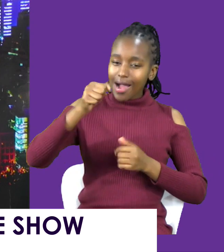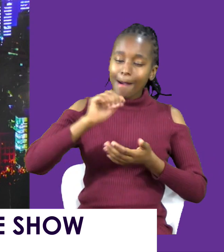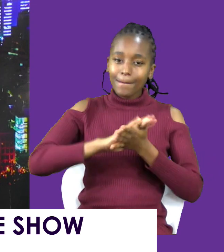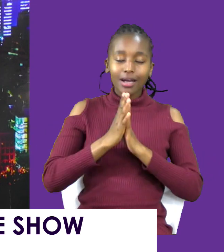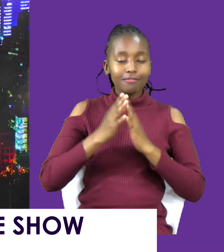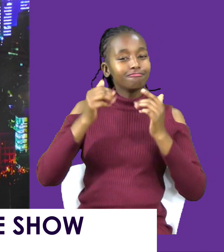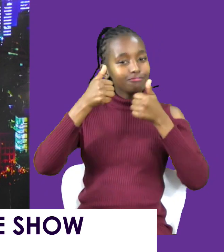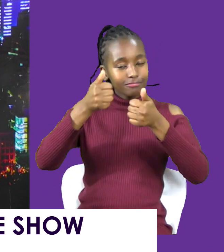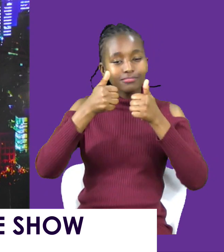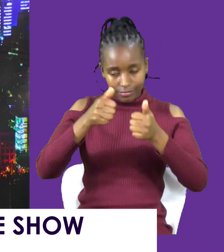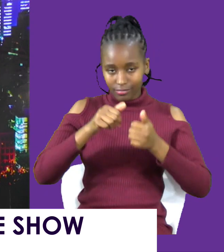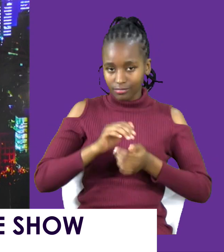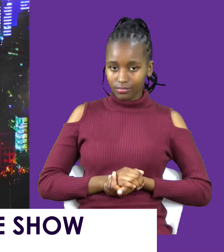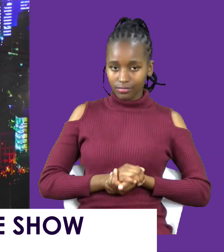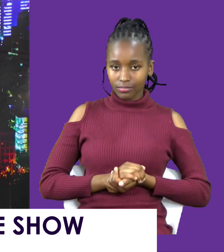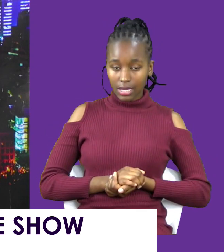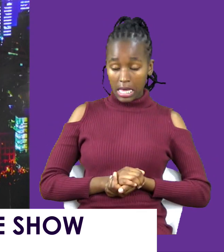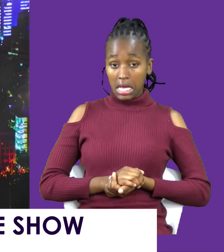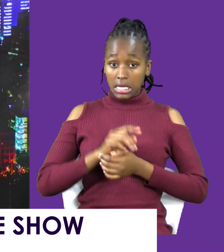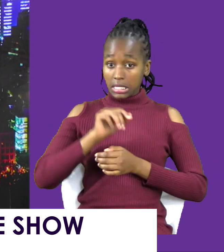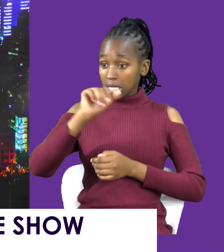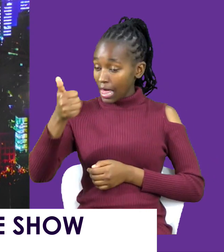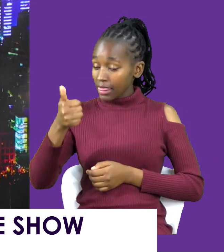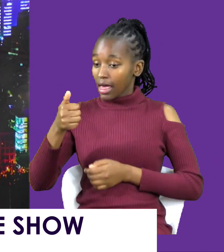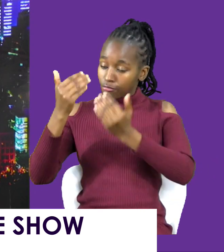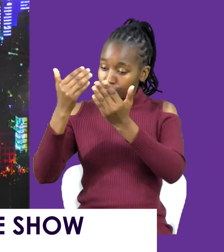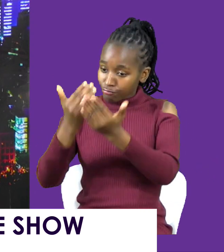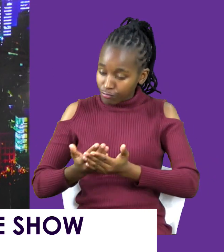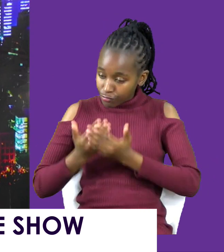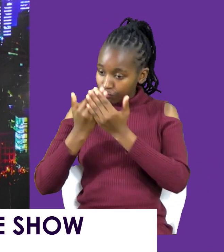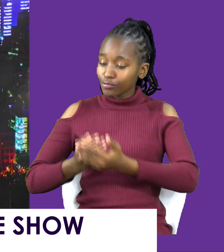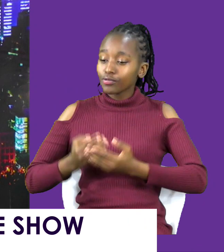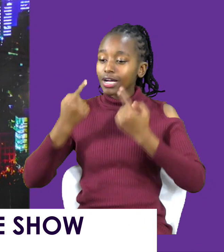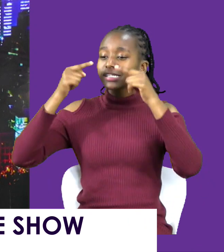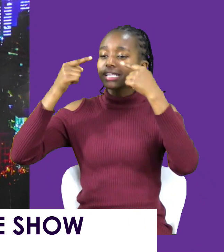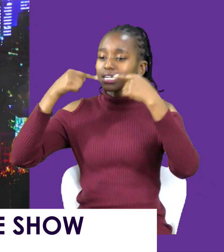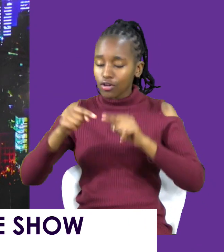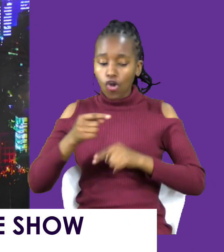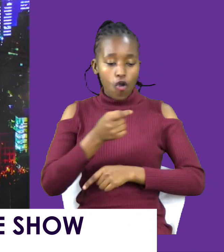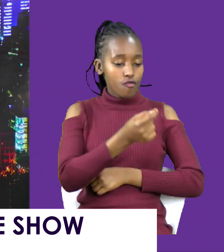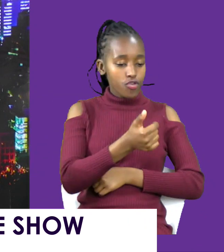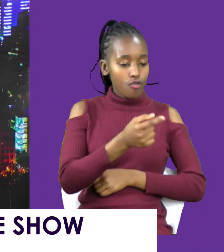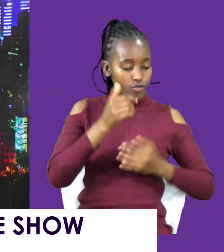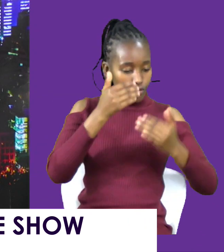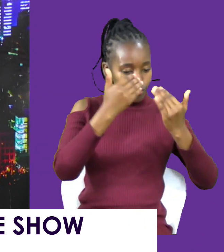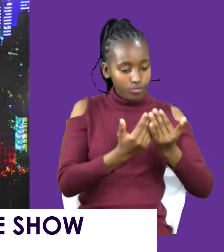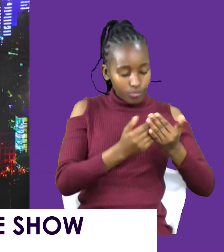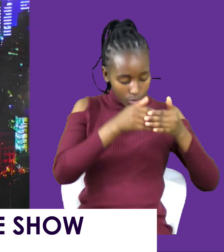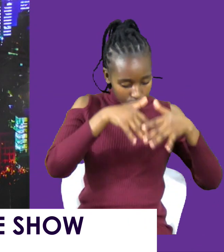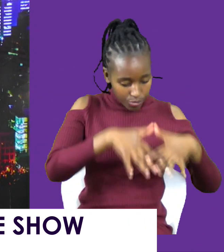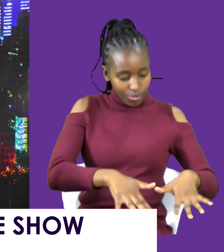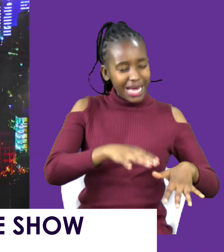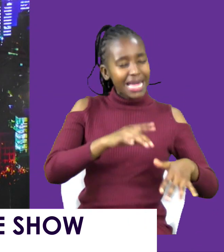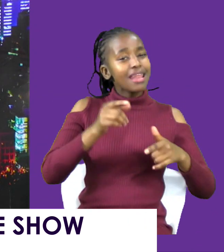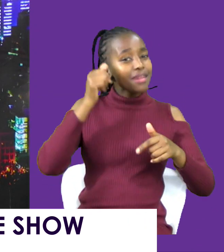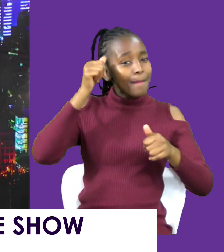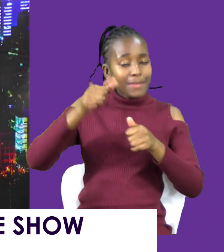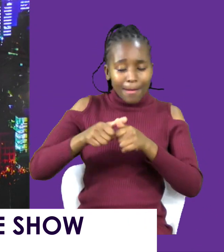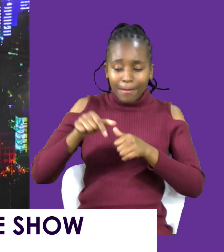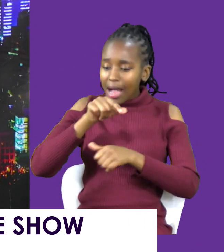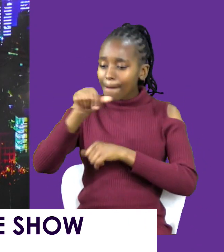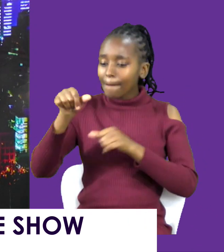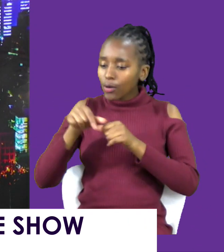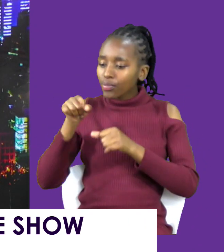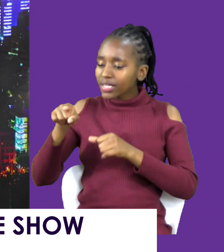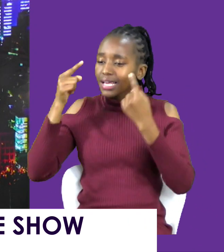are many other ships that are sailing on the sea successfully. There may have been air crashes like